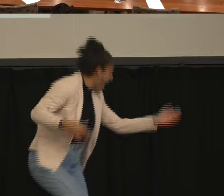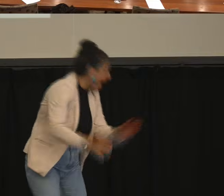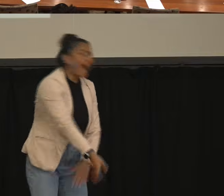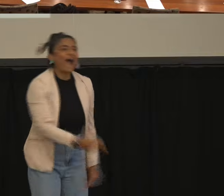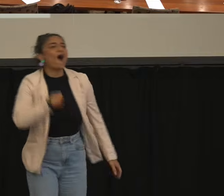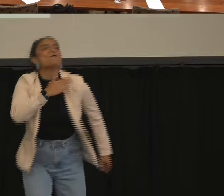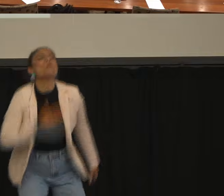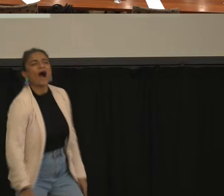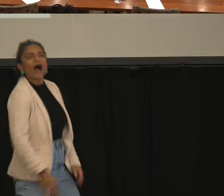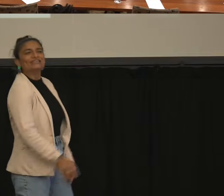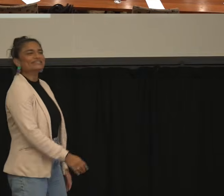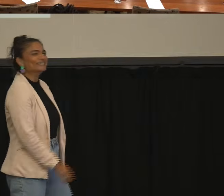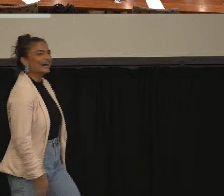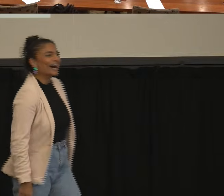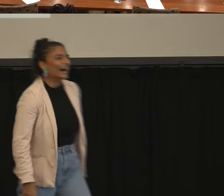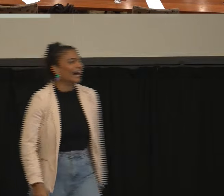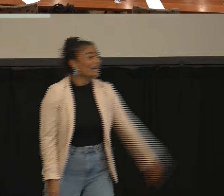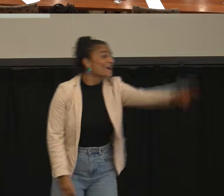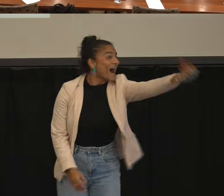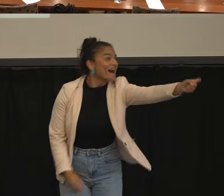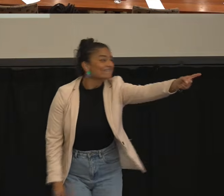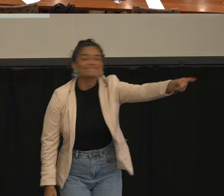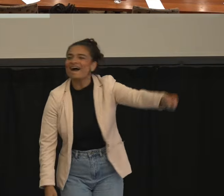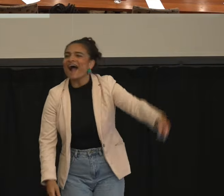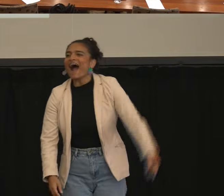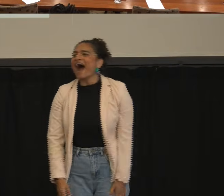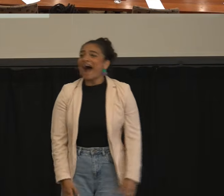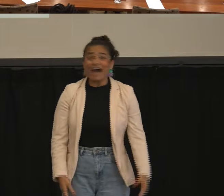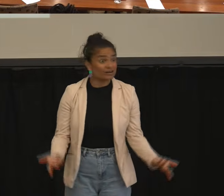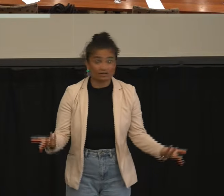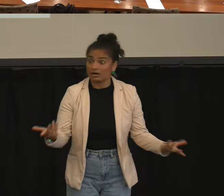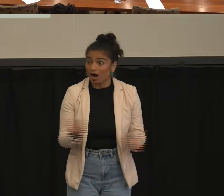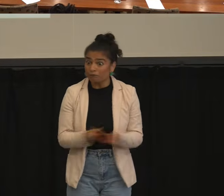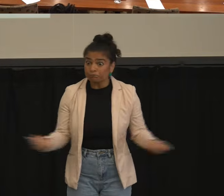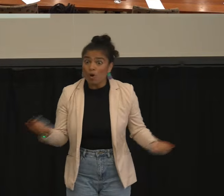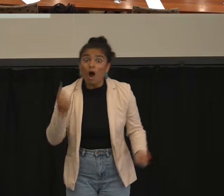Oh, wow! I want one. Do you have one?